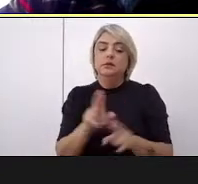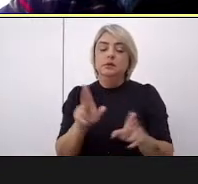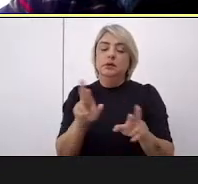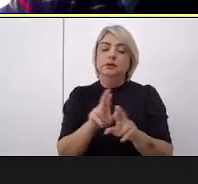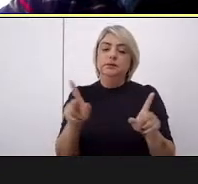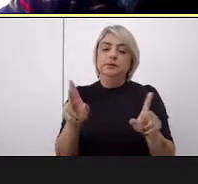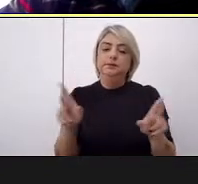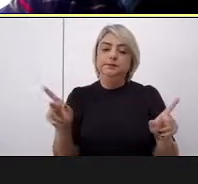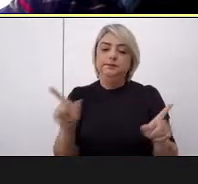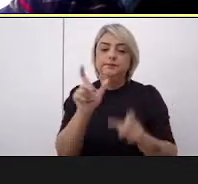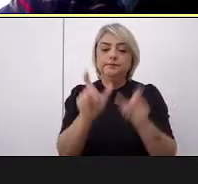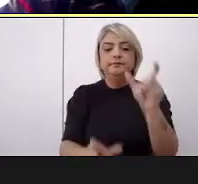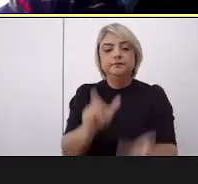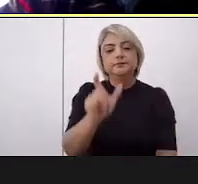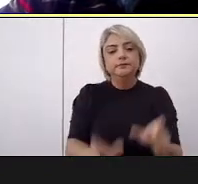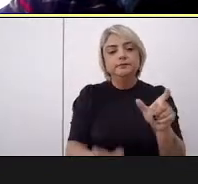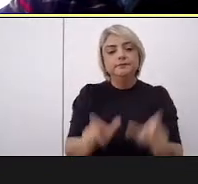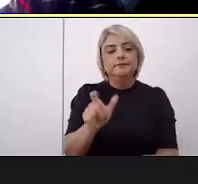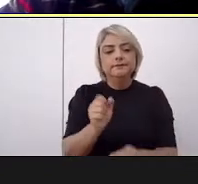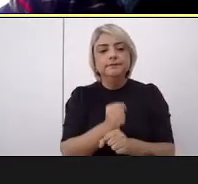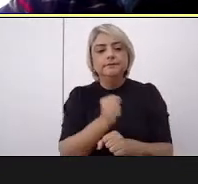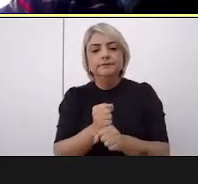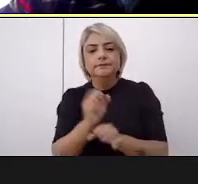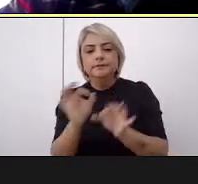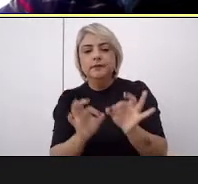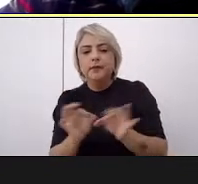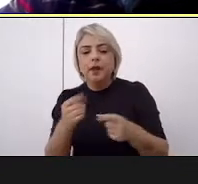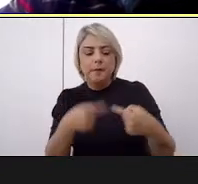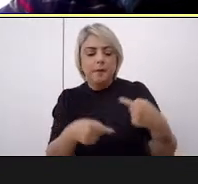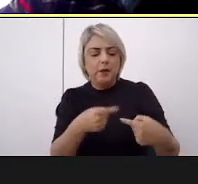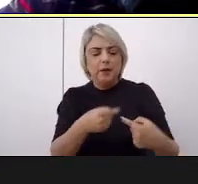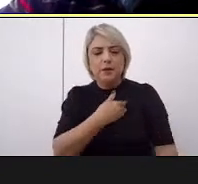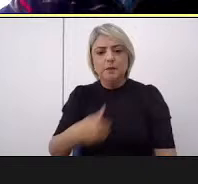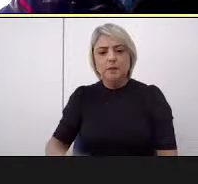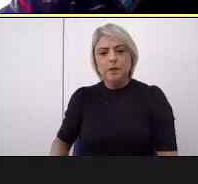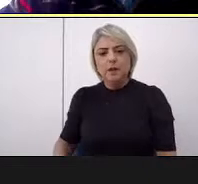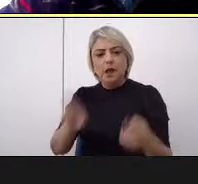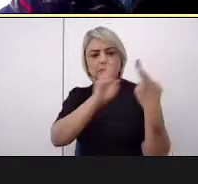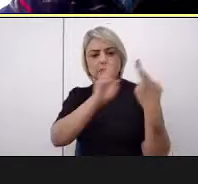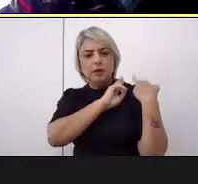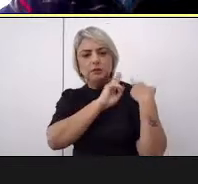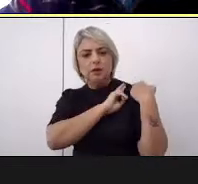roles, powers, and responsibilities between the various stakeholders.